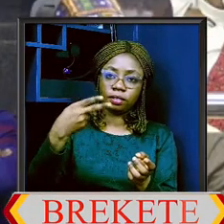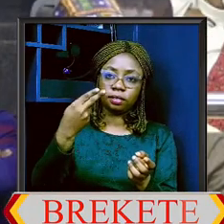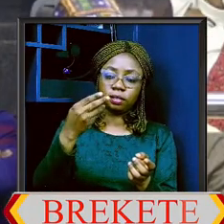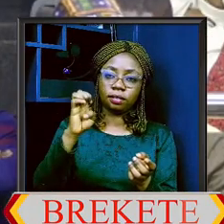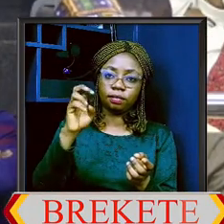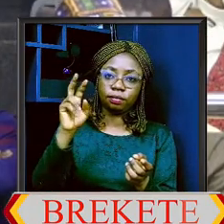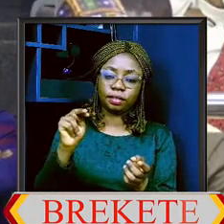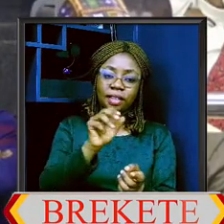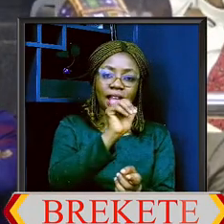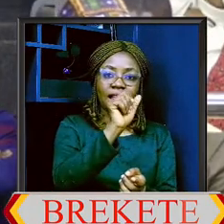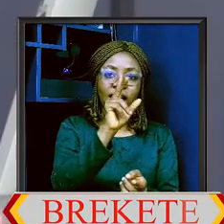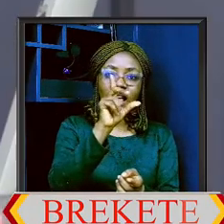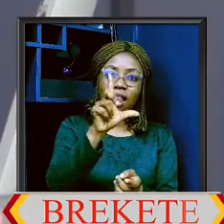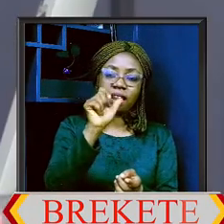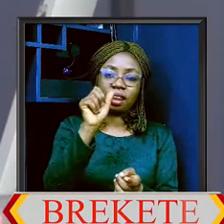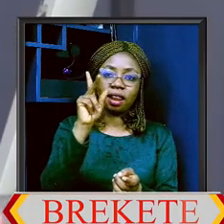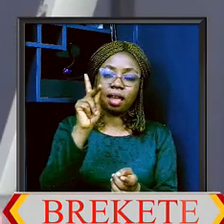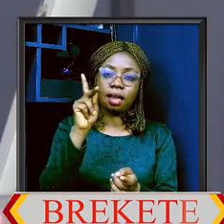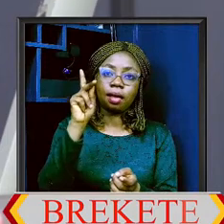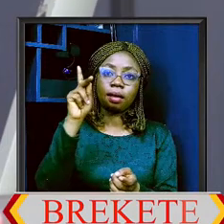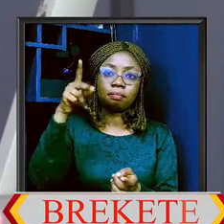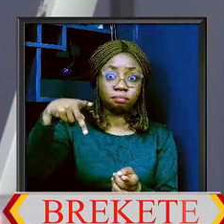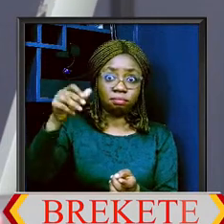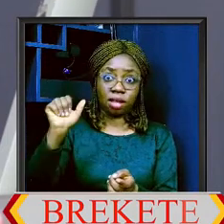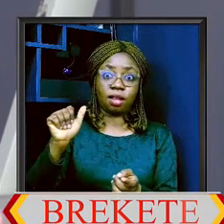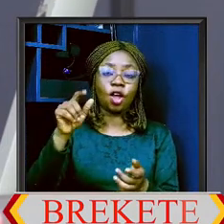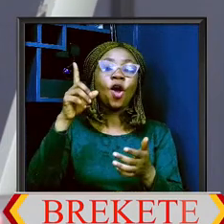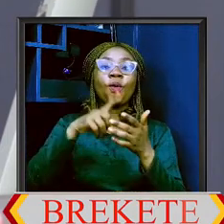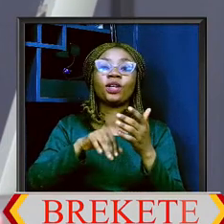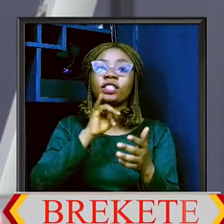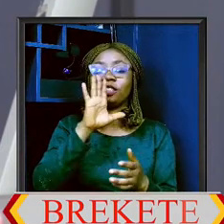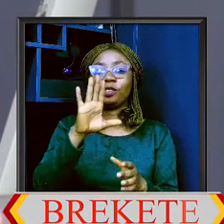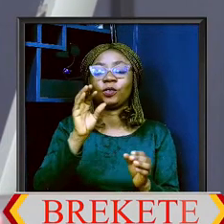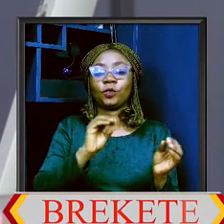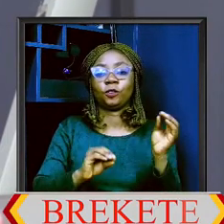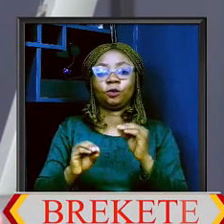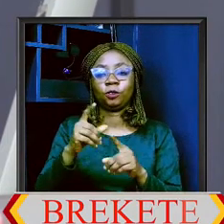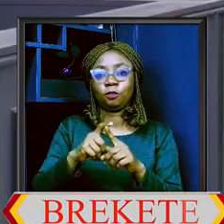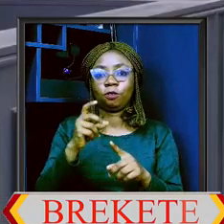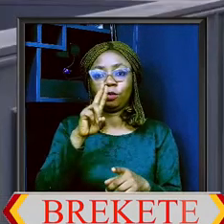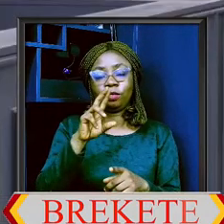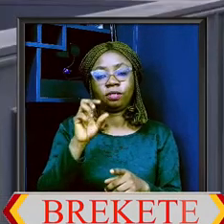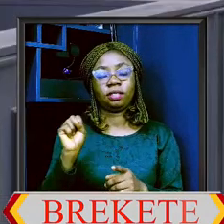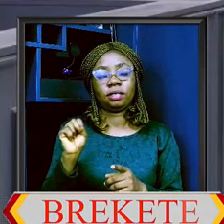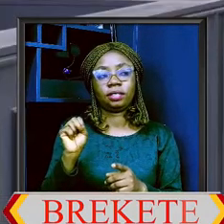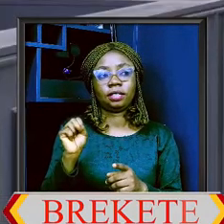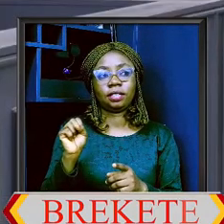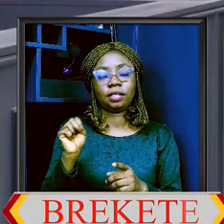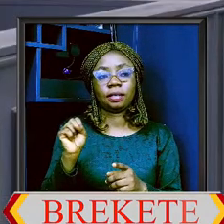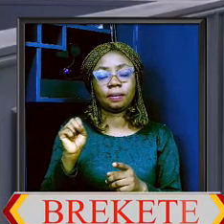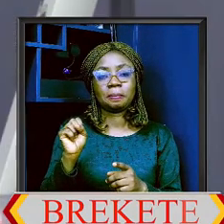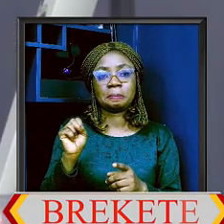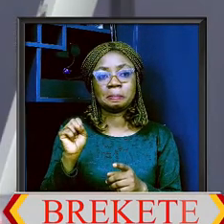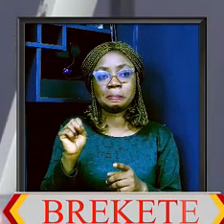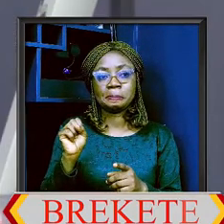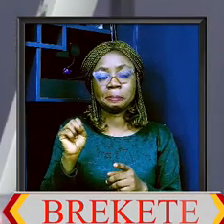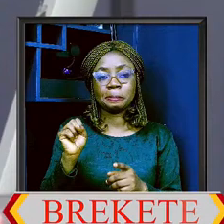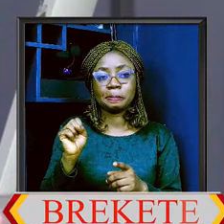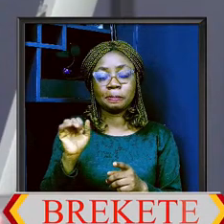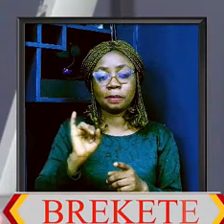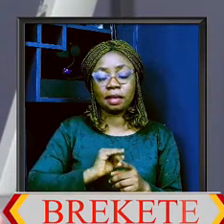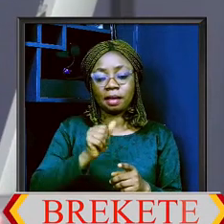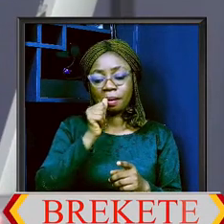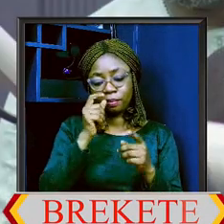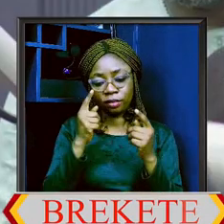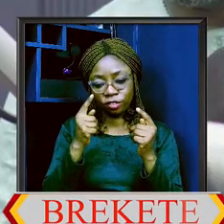alaka yes contribut from the US yeah uh I'm I'm